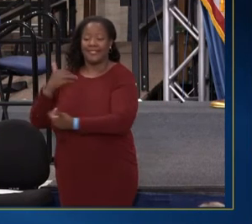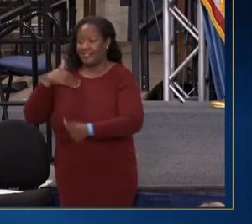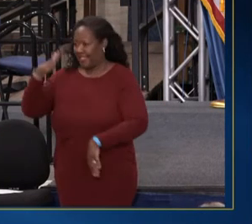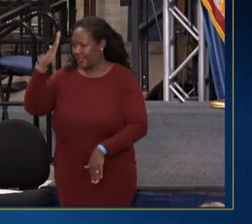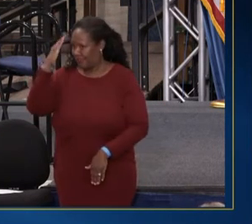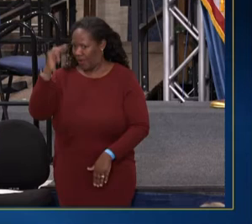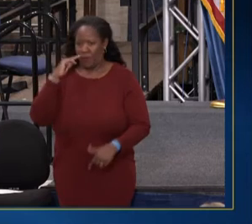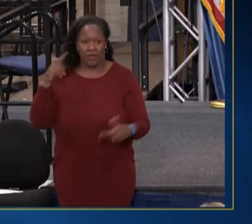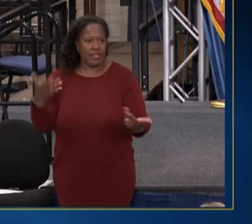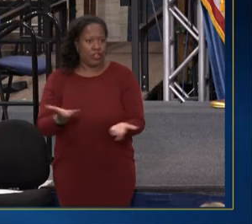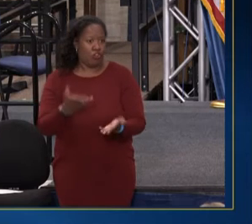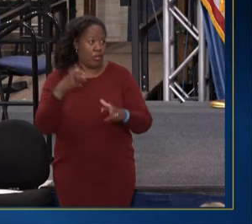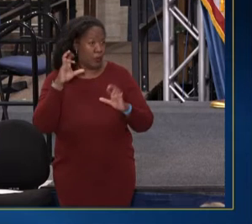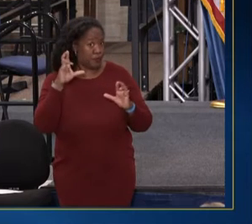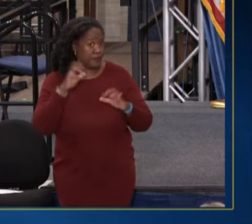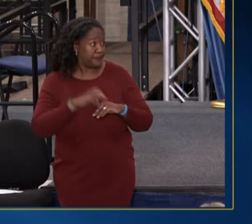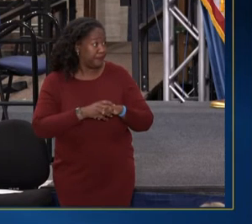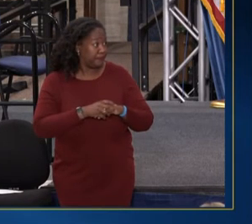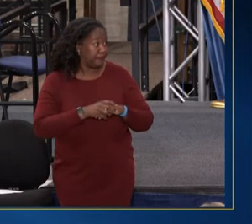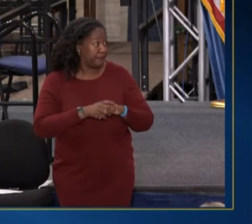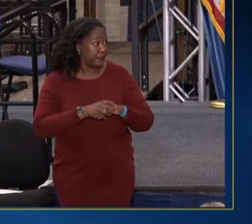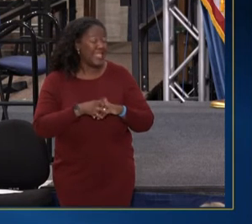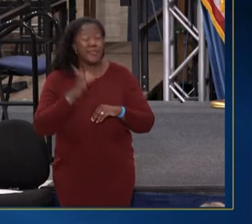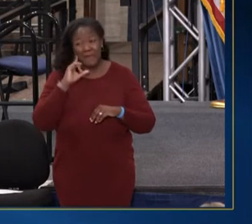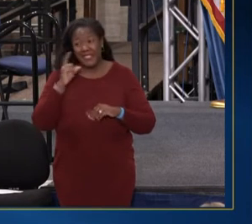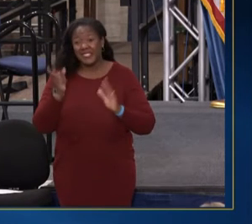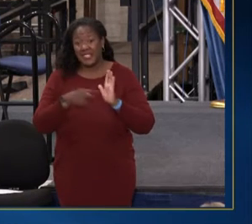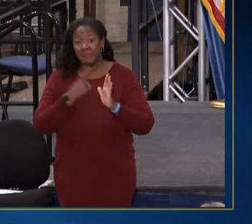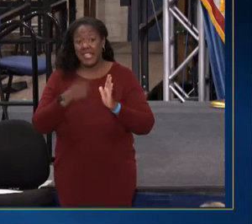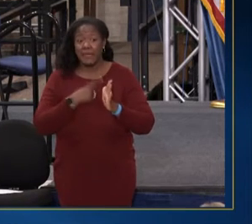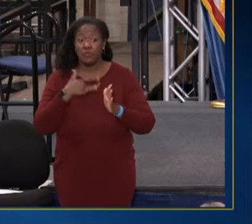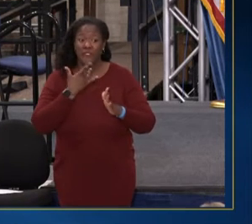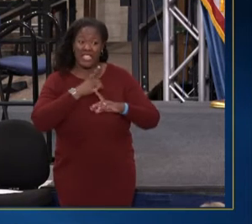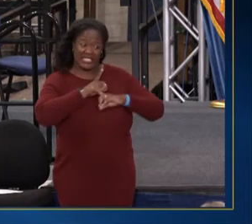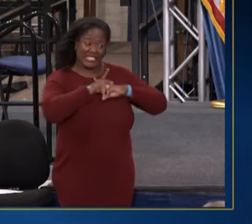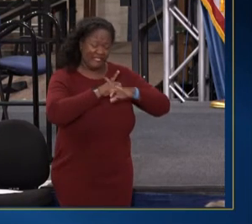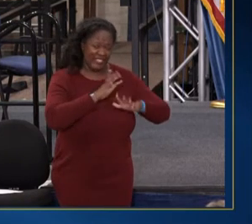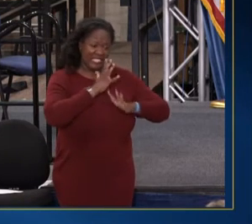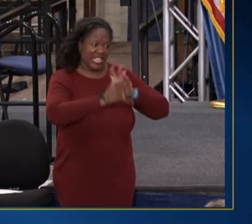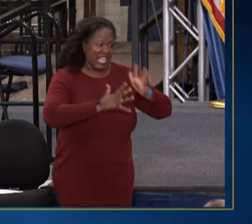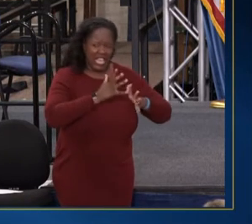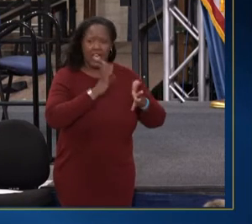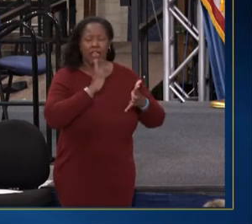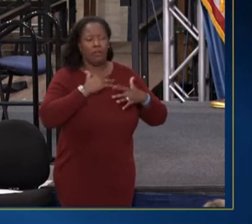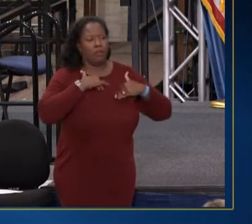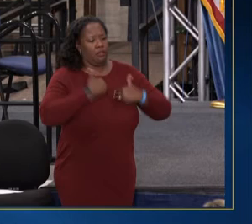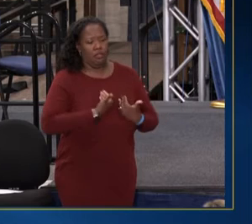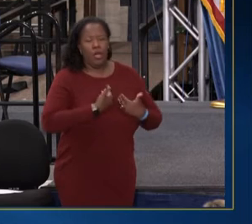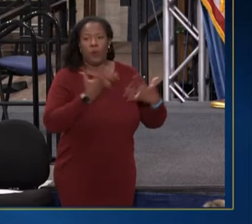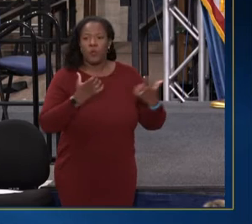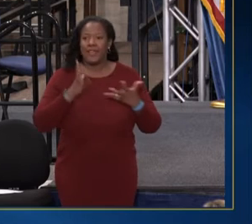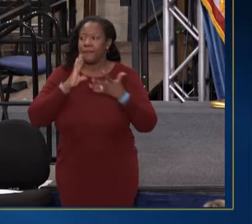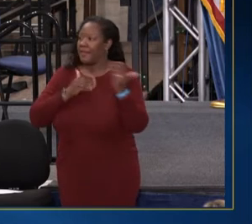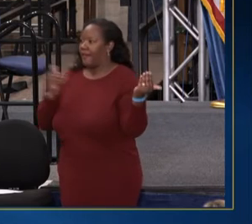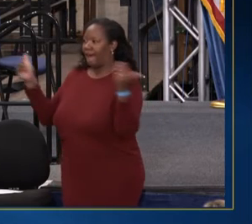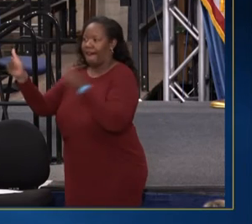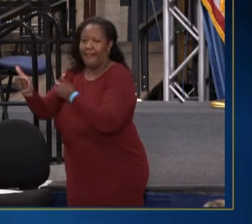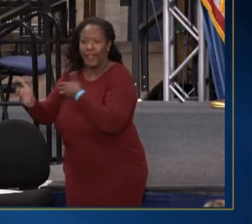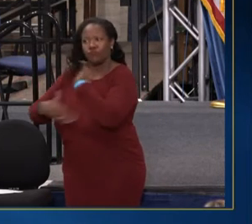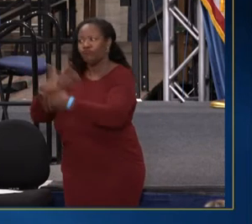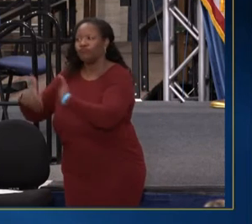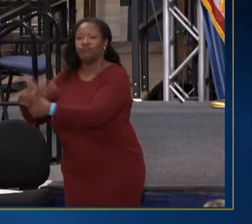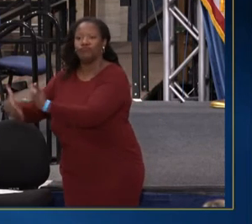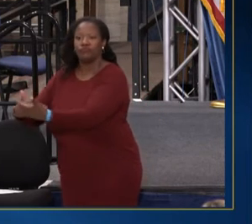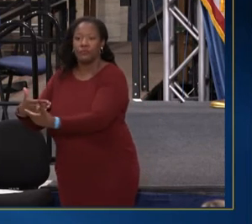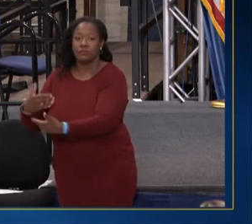here, because this game of defense can get tiring. We want offense. We want offense. And so I know that I